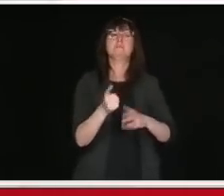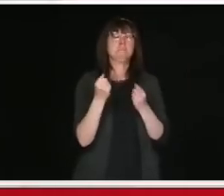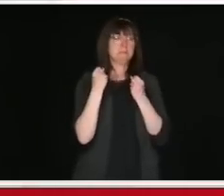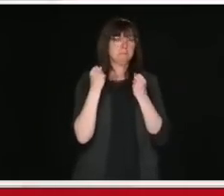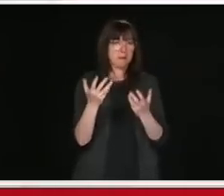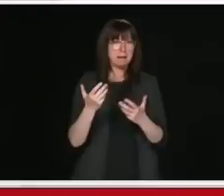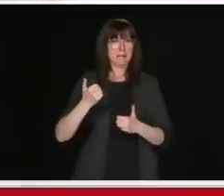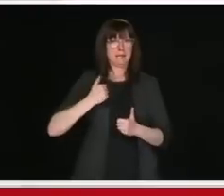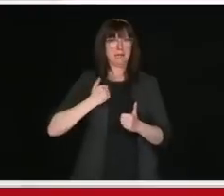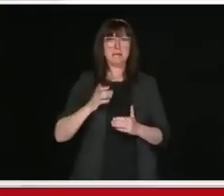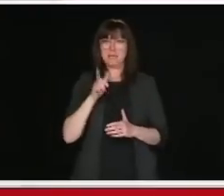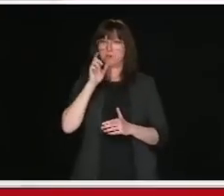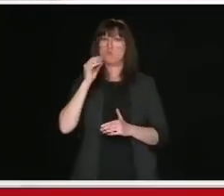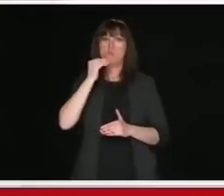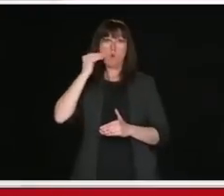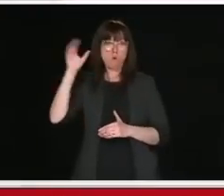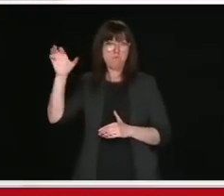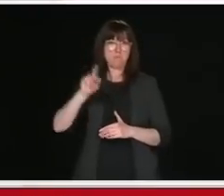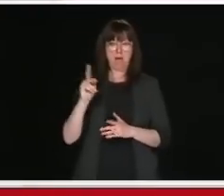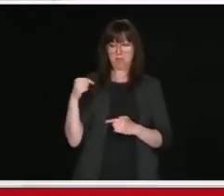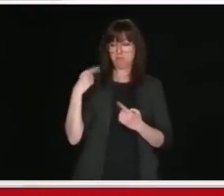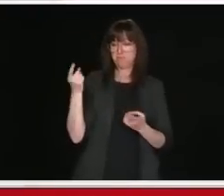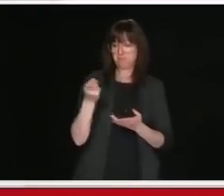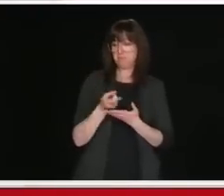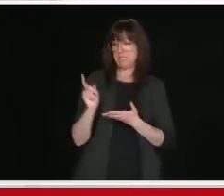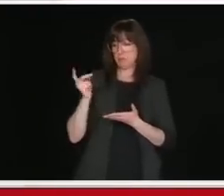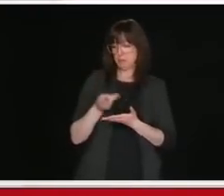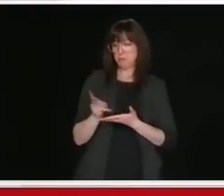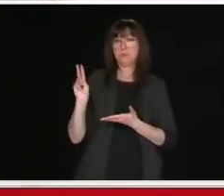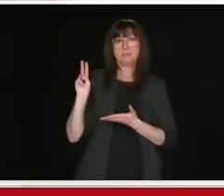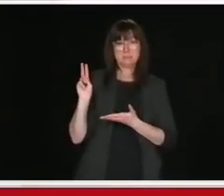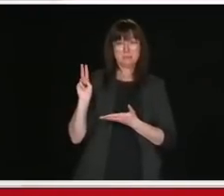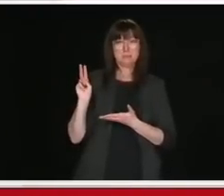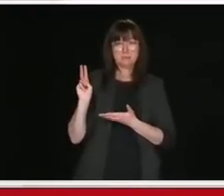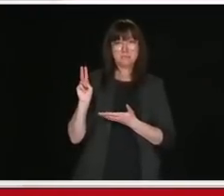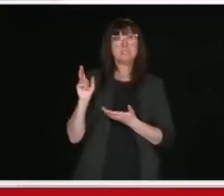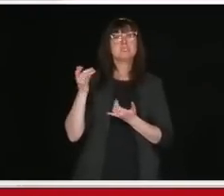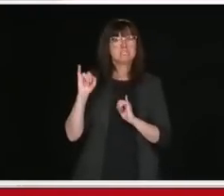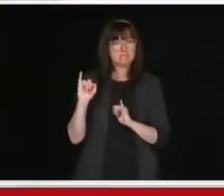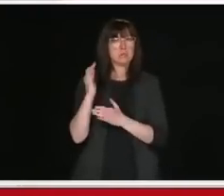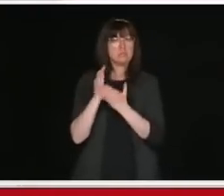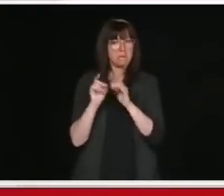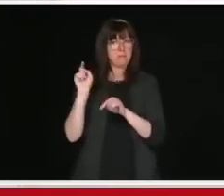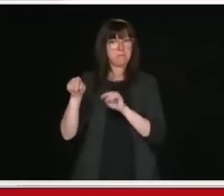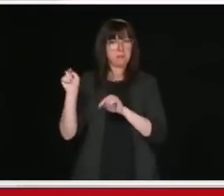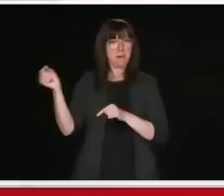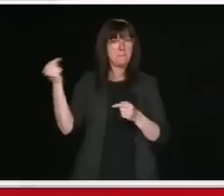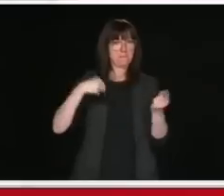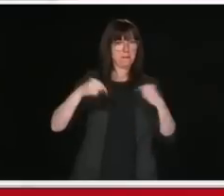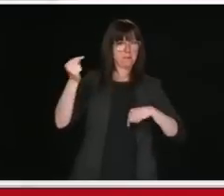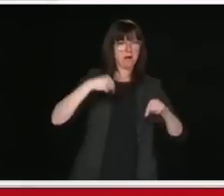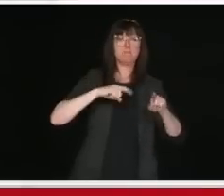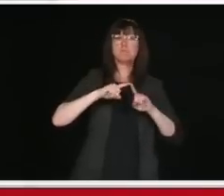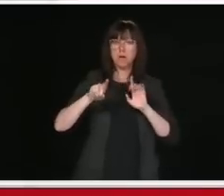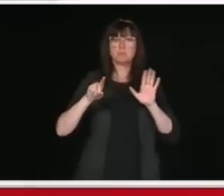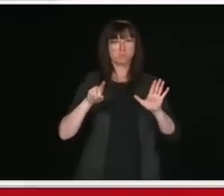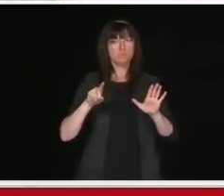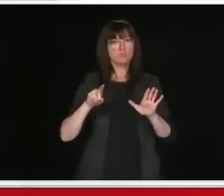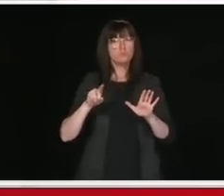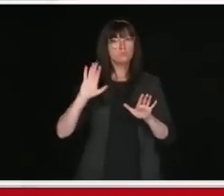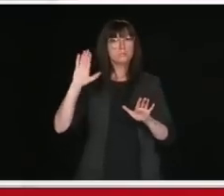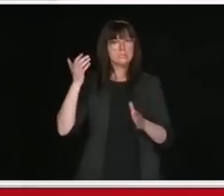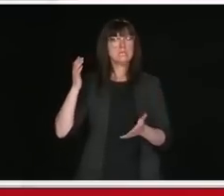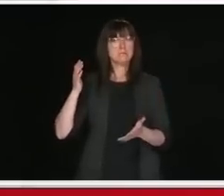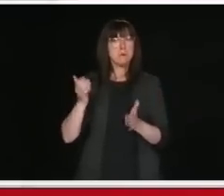past couple of weeks. There are still a few more to come, but far less than have already come. And those people have been isolating. We've been